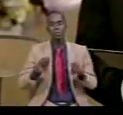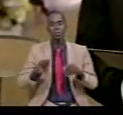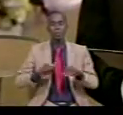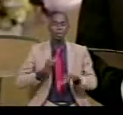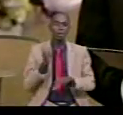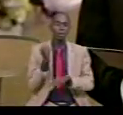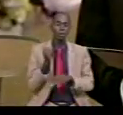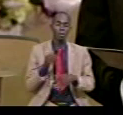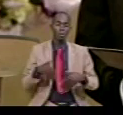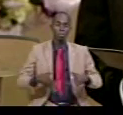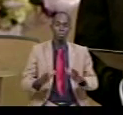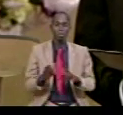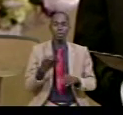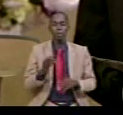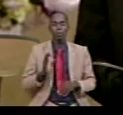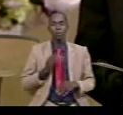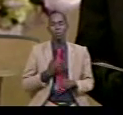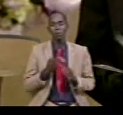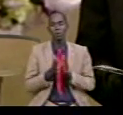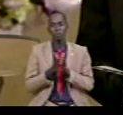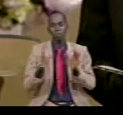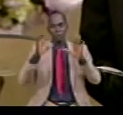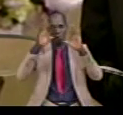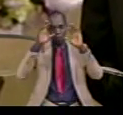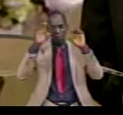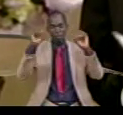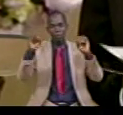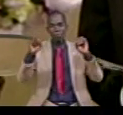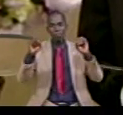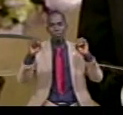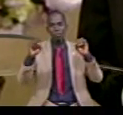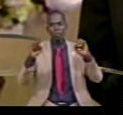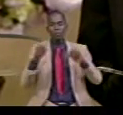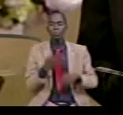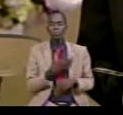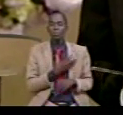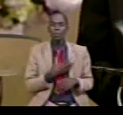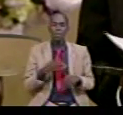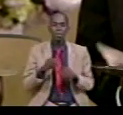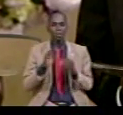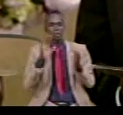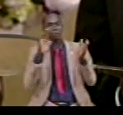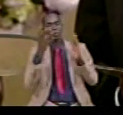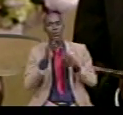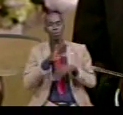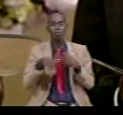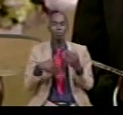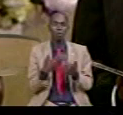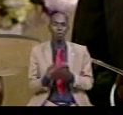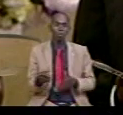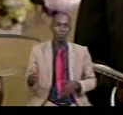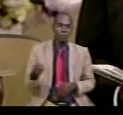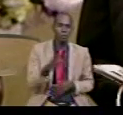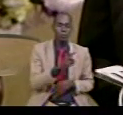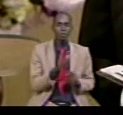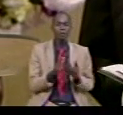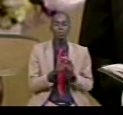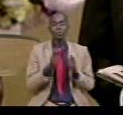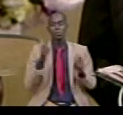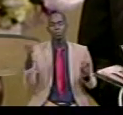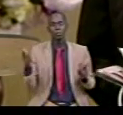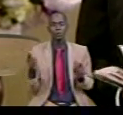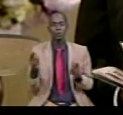Superintendent and in the presence of all of you, distinguished ministers and